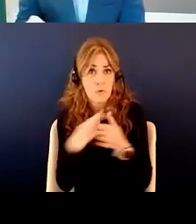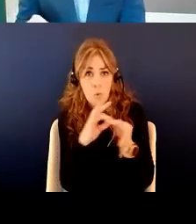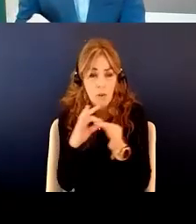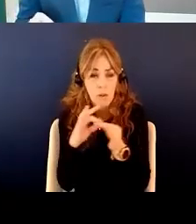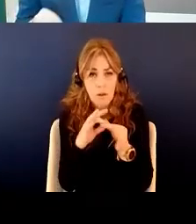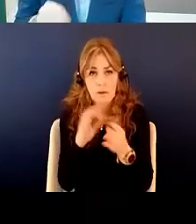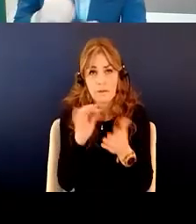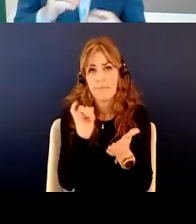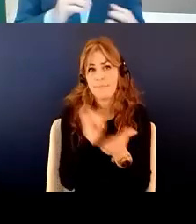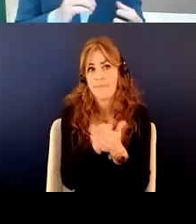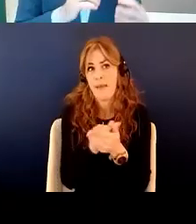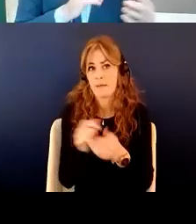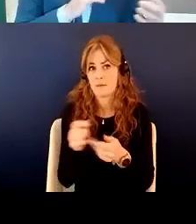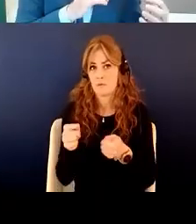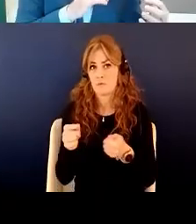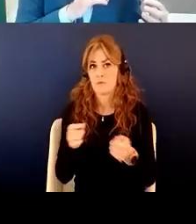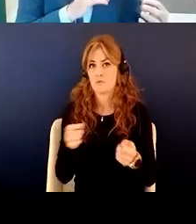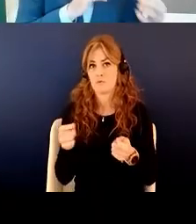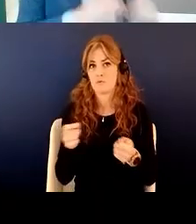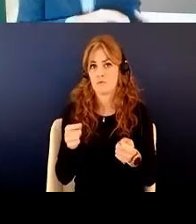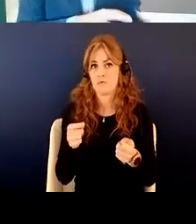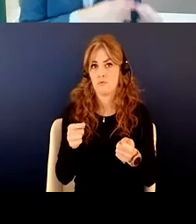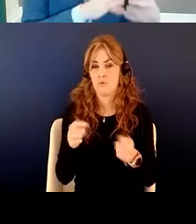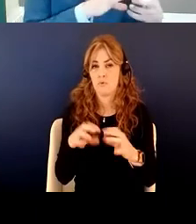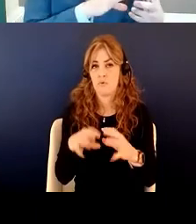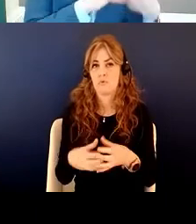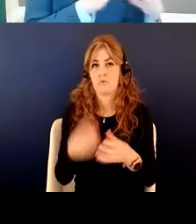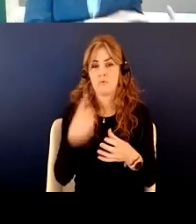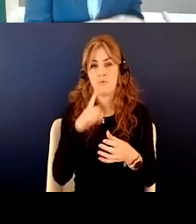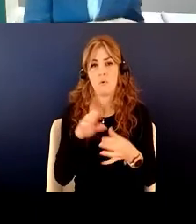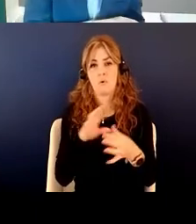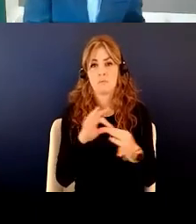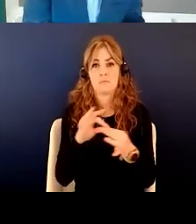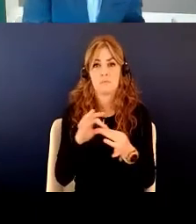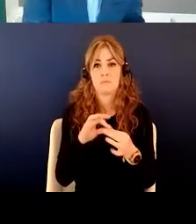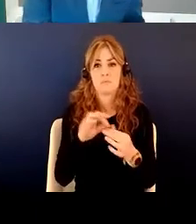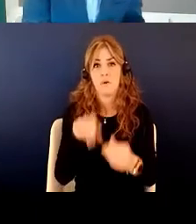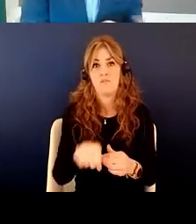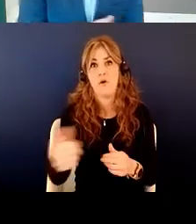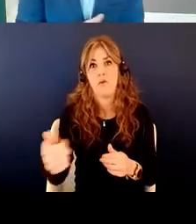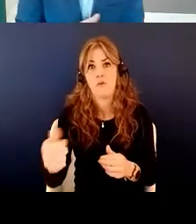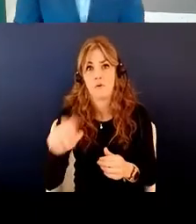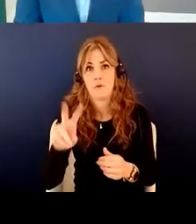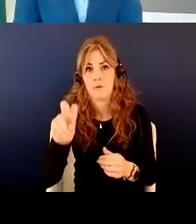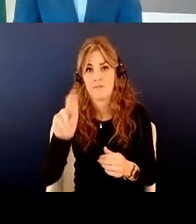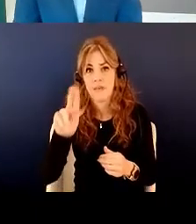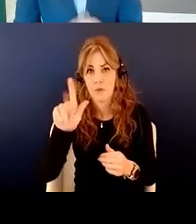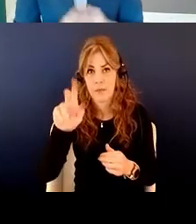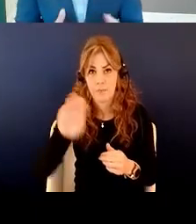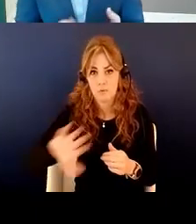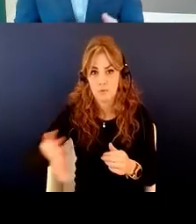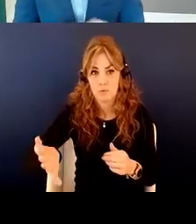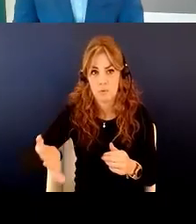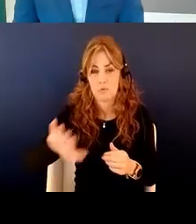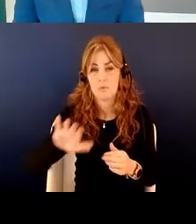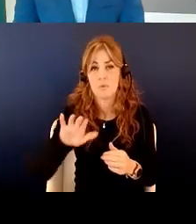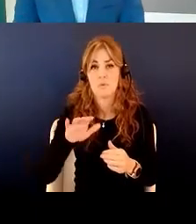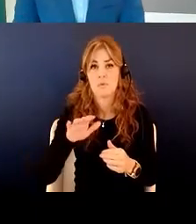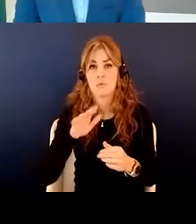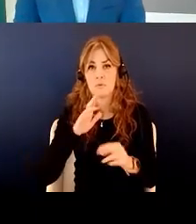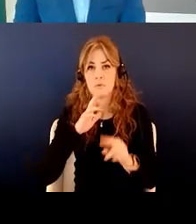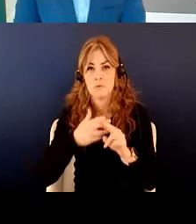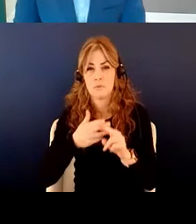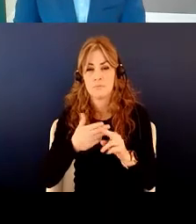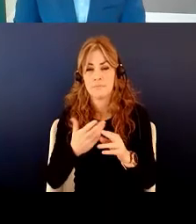control for the relationship of other variables as well. So going back to